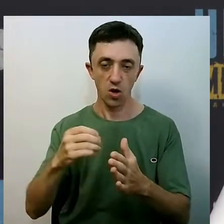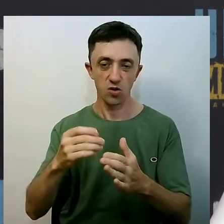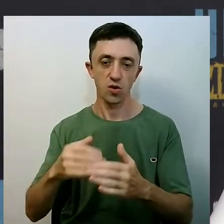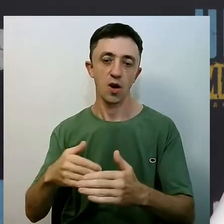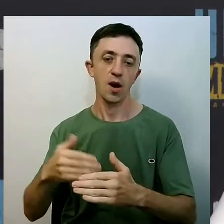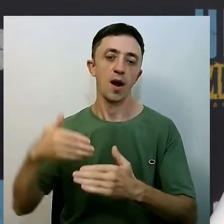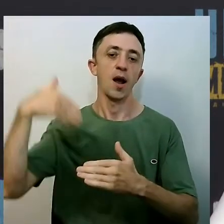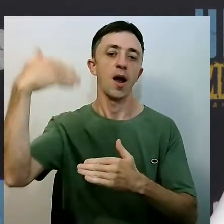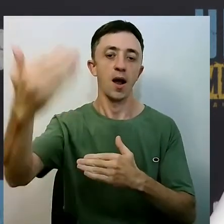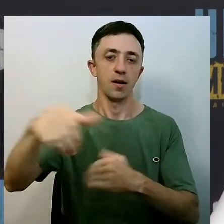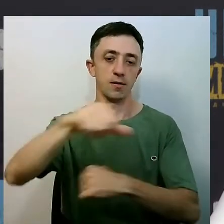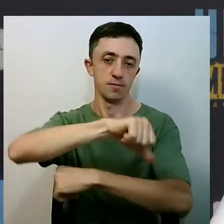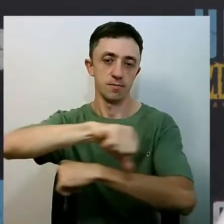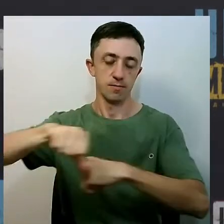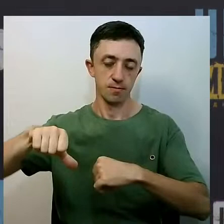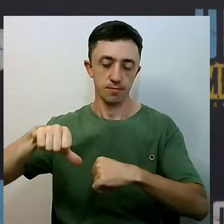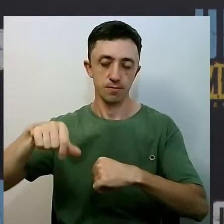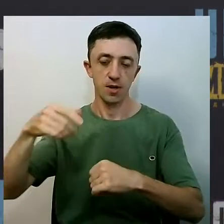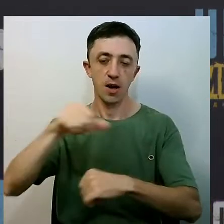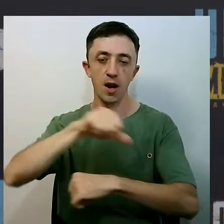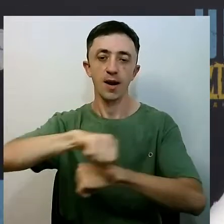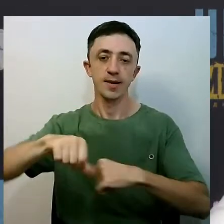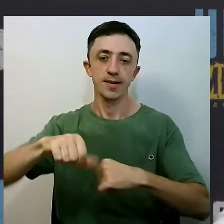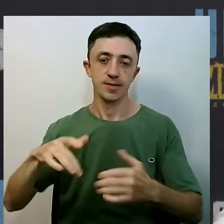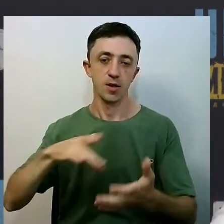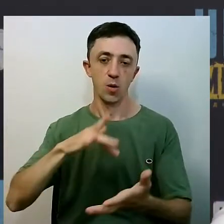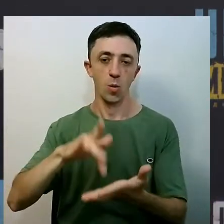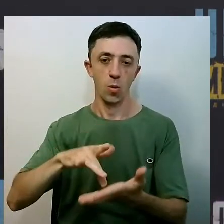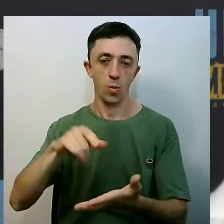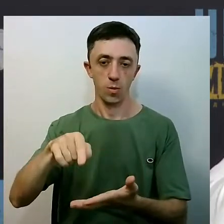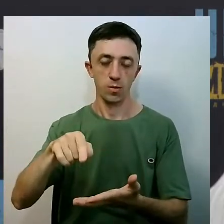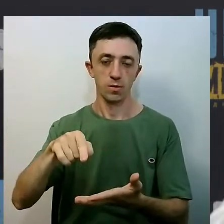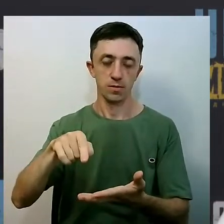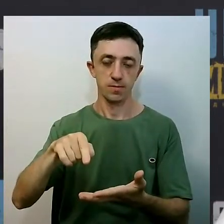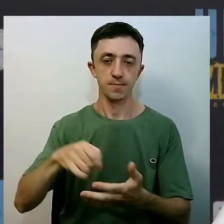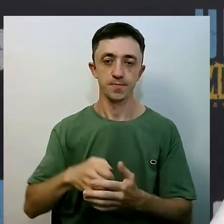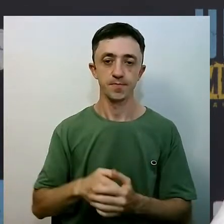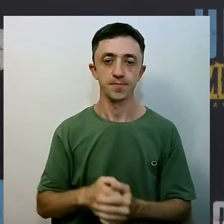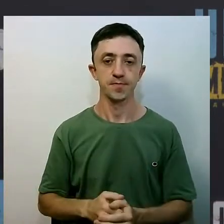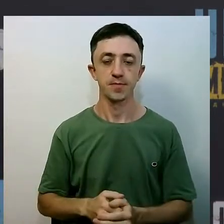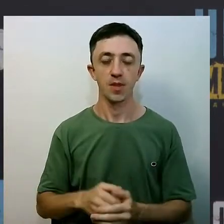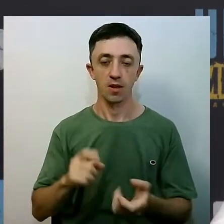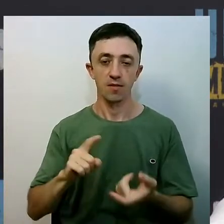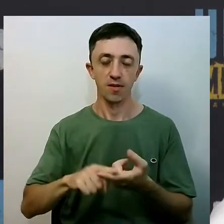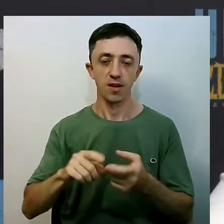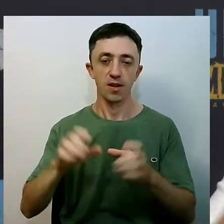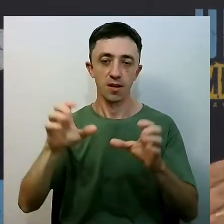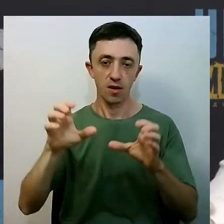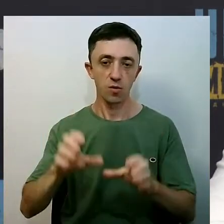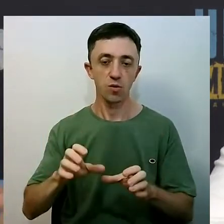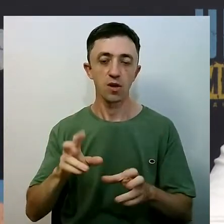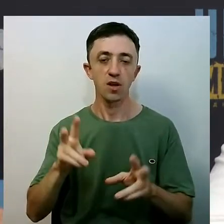have inside and outside. There are some legislative changes